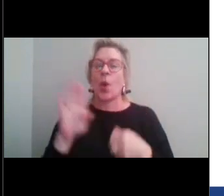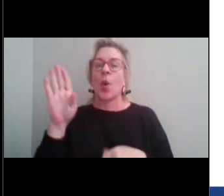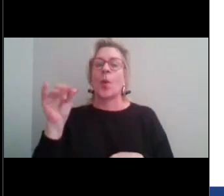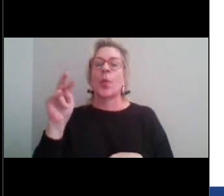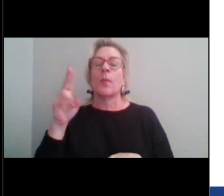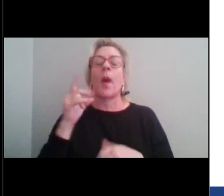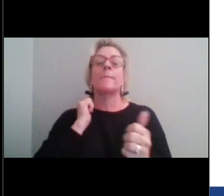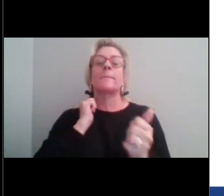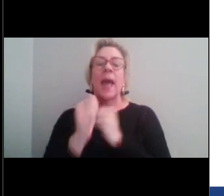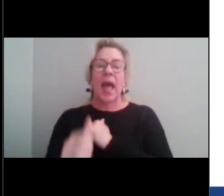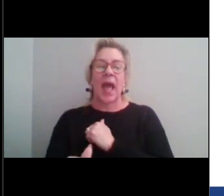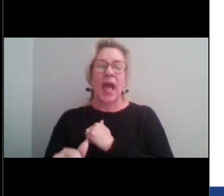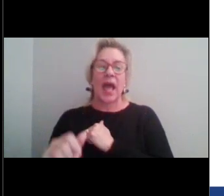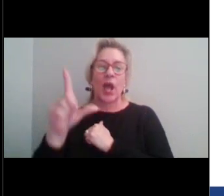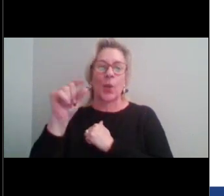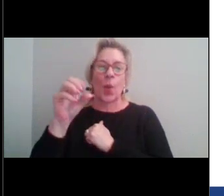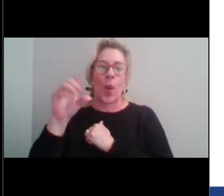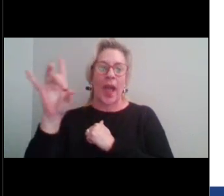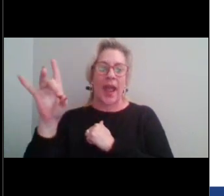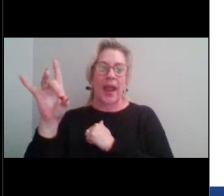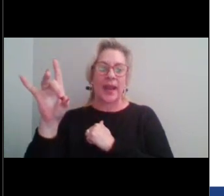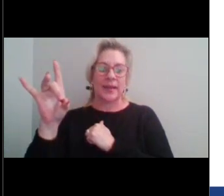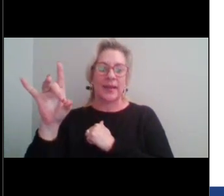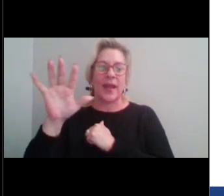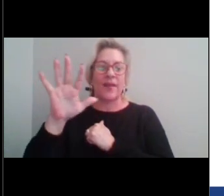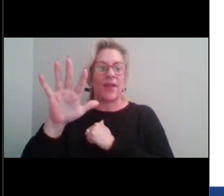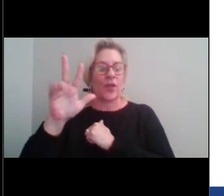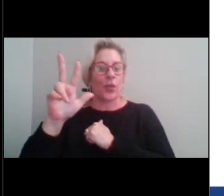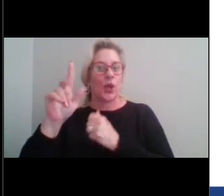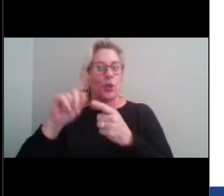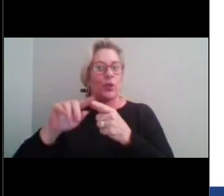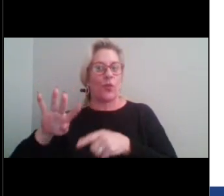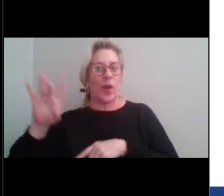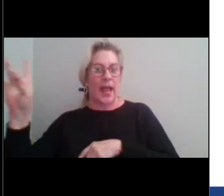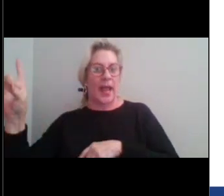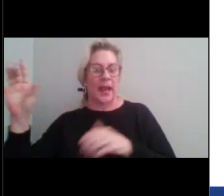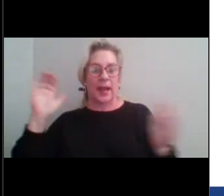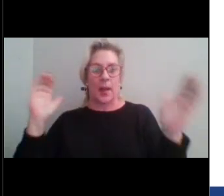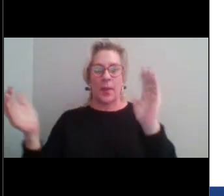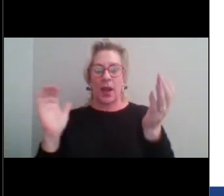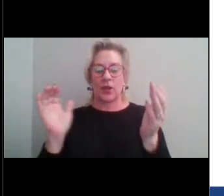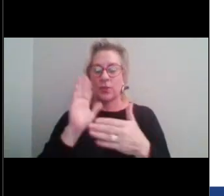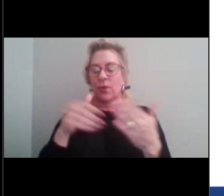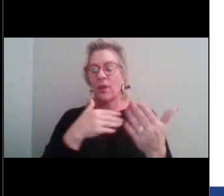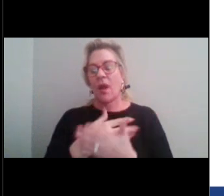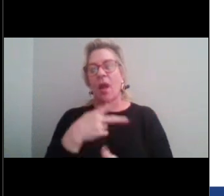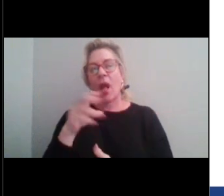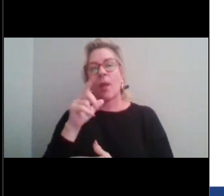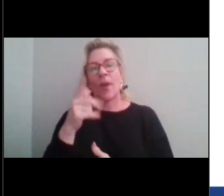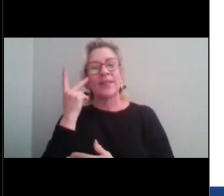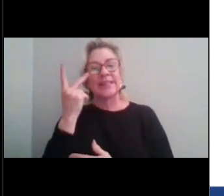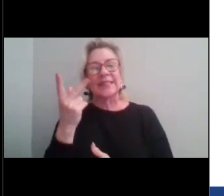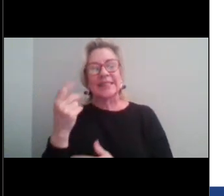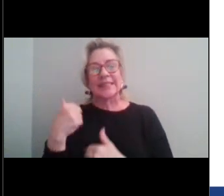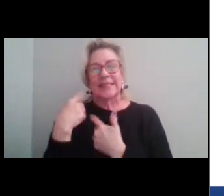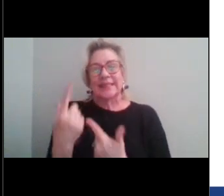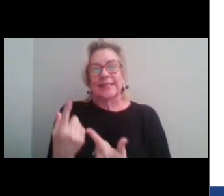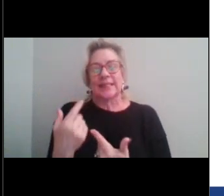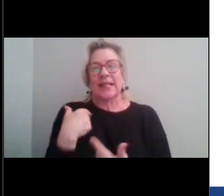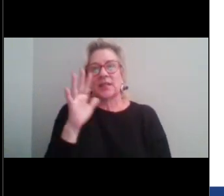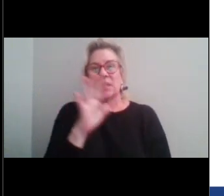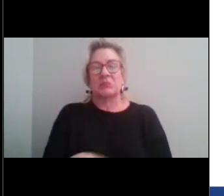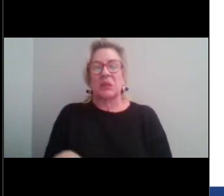in 2008, it passed on a 53 to 47 basis. Every major poll I've seen since that time has us around